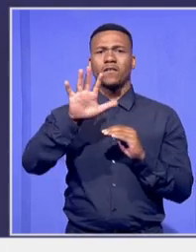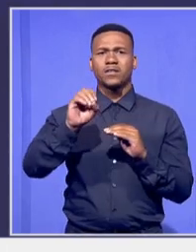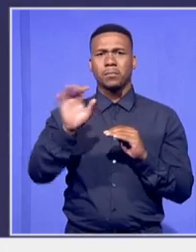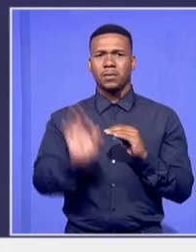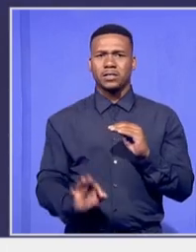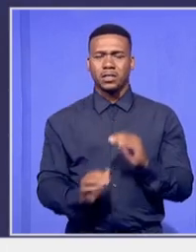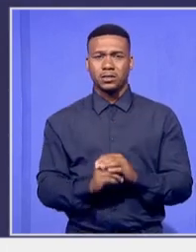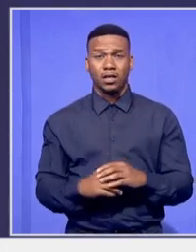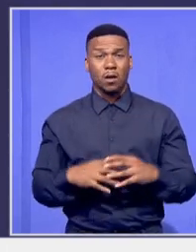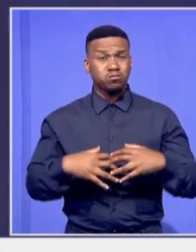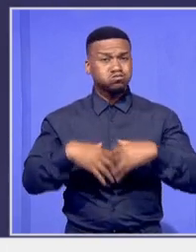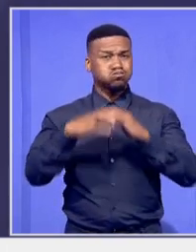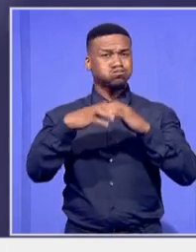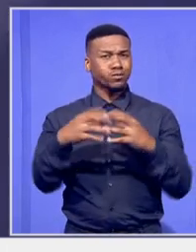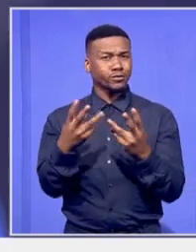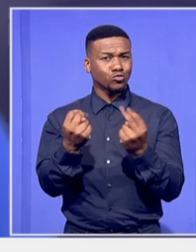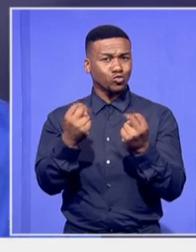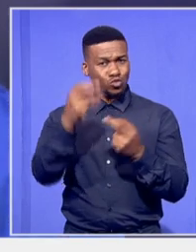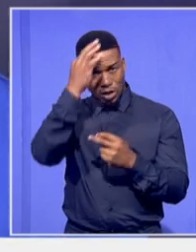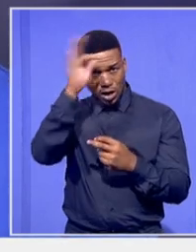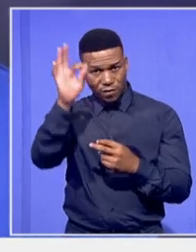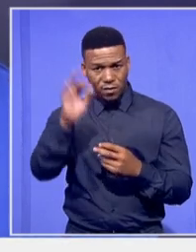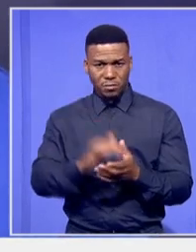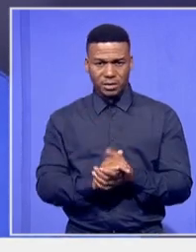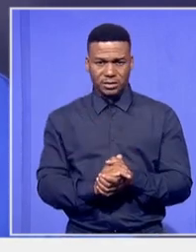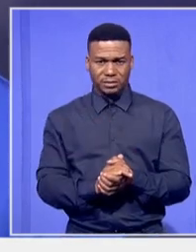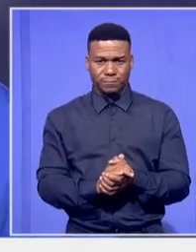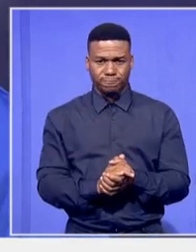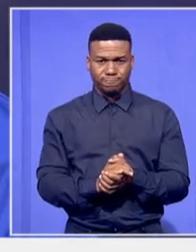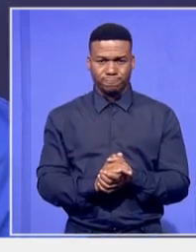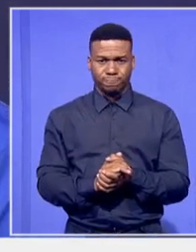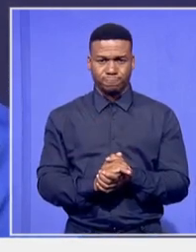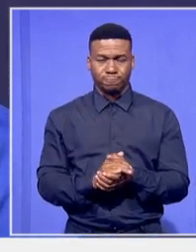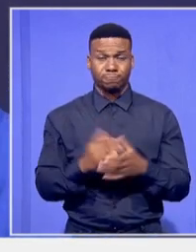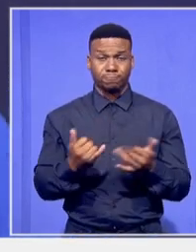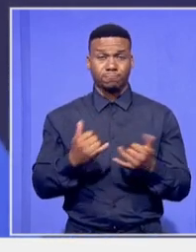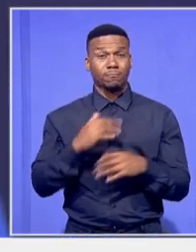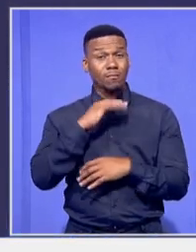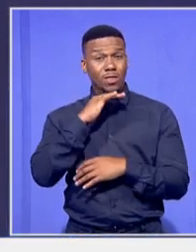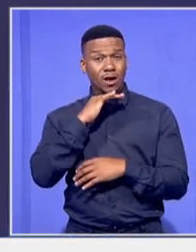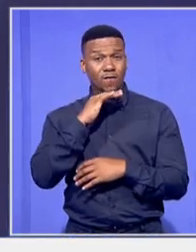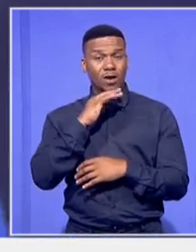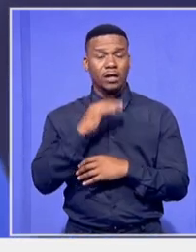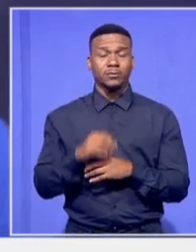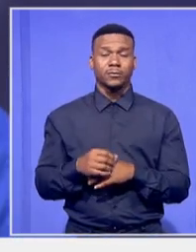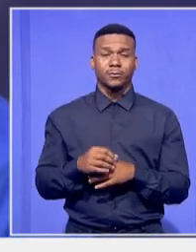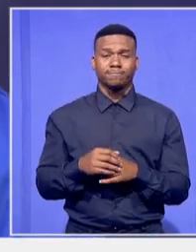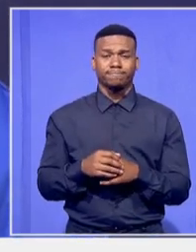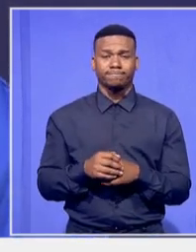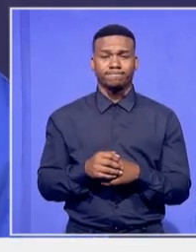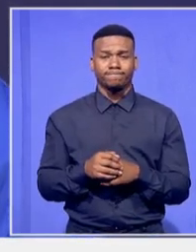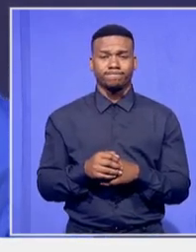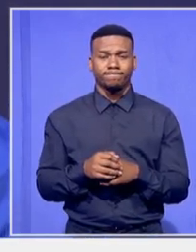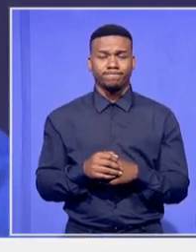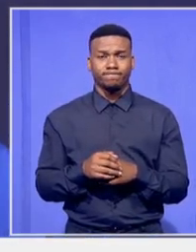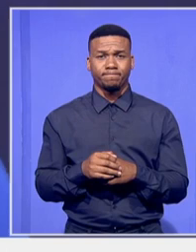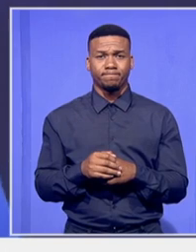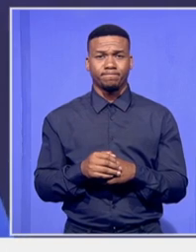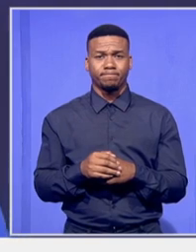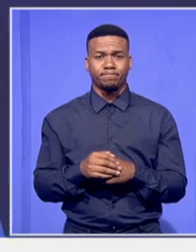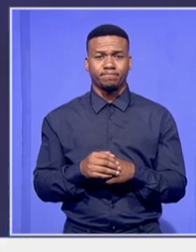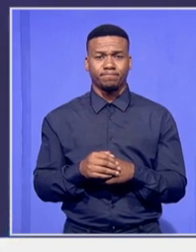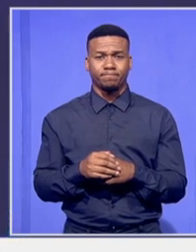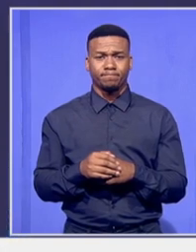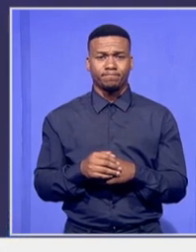A sterk DA is binne tref afstand van die ANC. En dit is die enigste manier wat ons